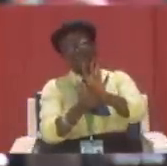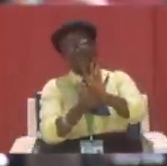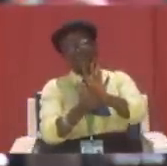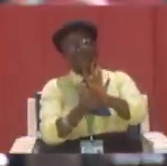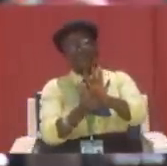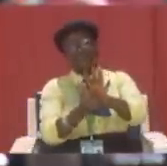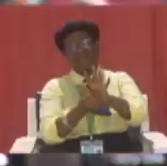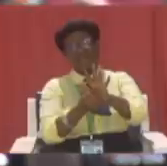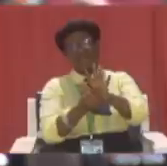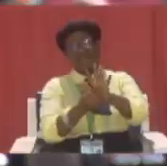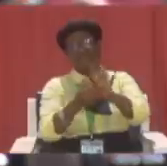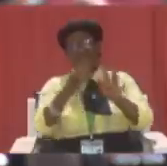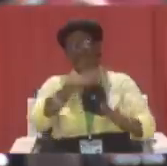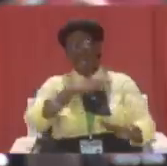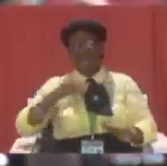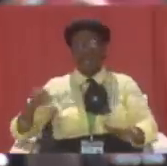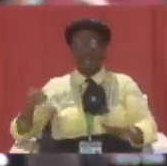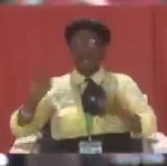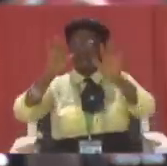and wonder.